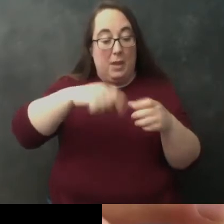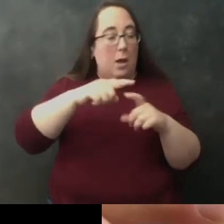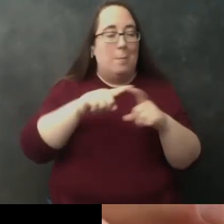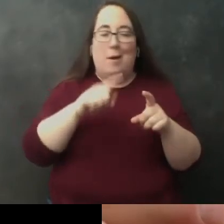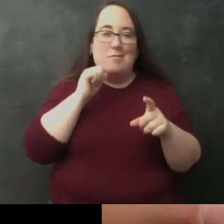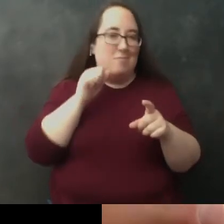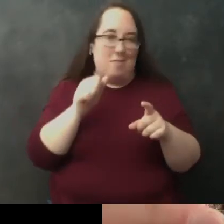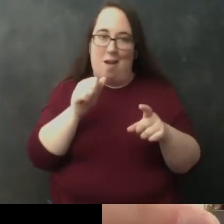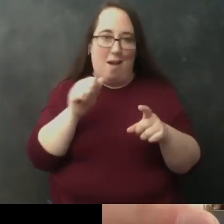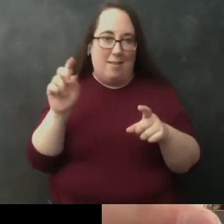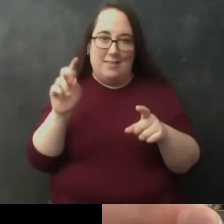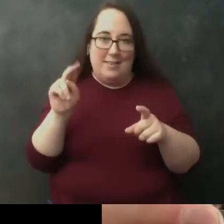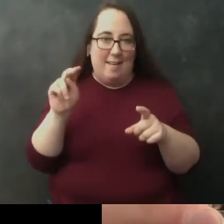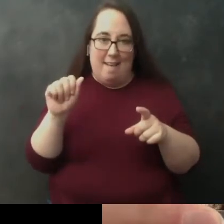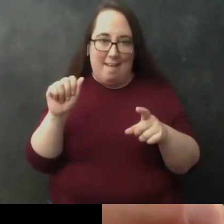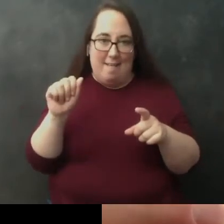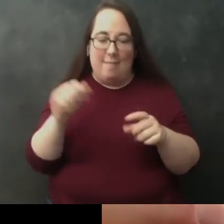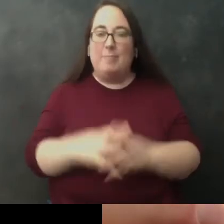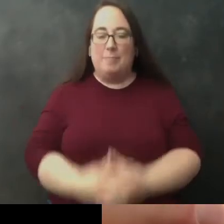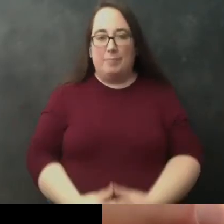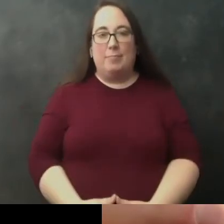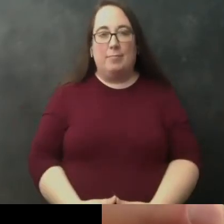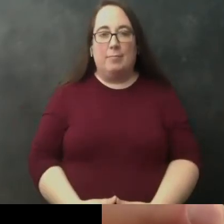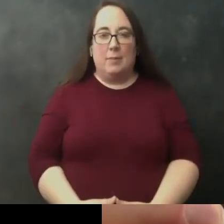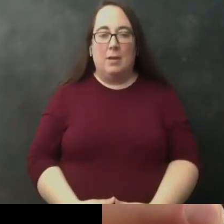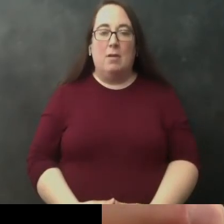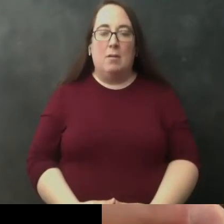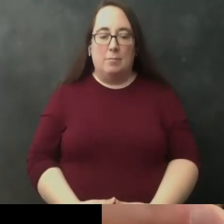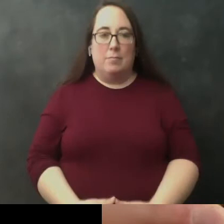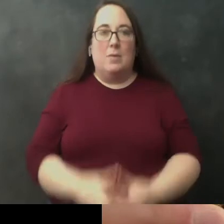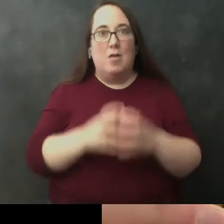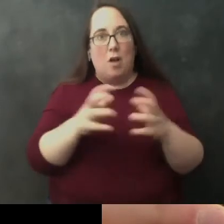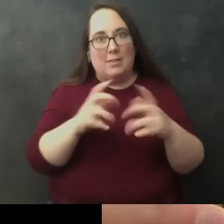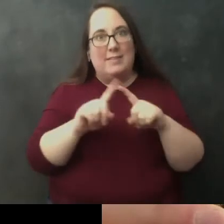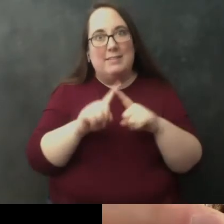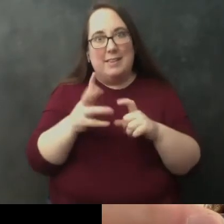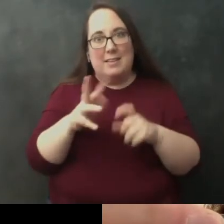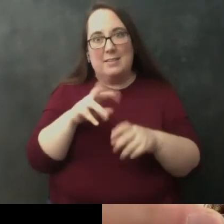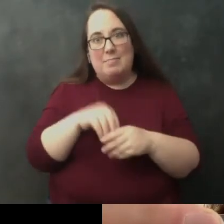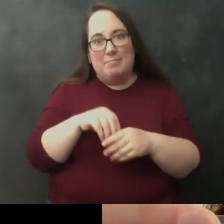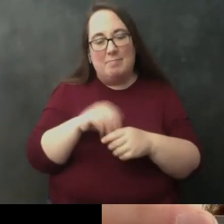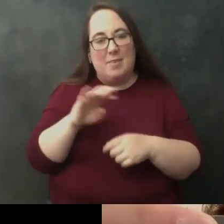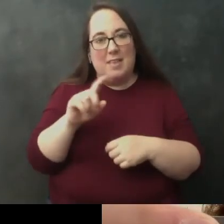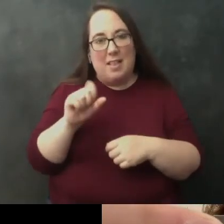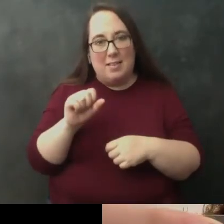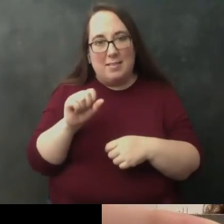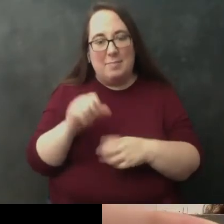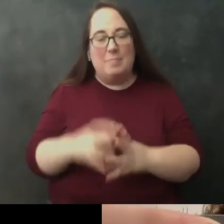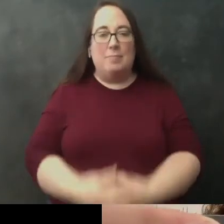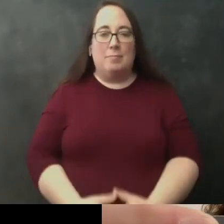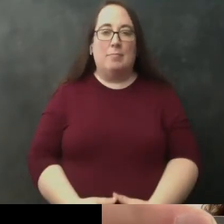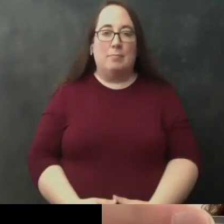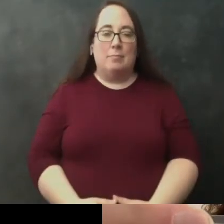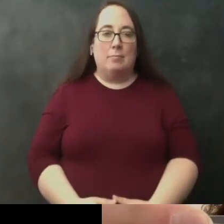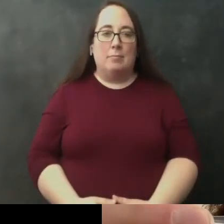are not actually the DNA from those cells. So there's lots and lots of different things that are inside cells that we call